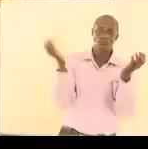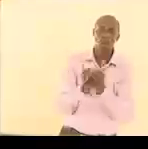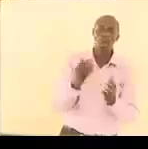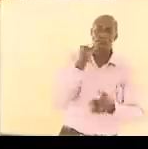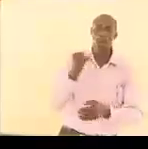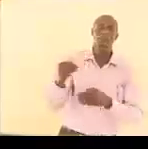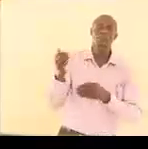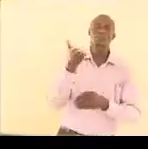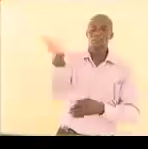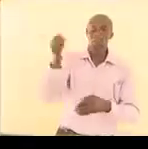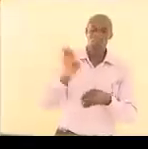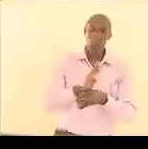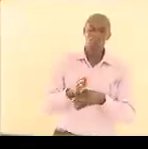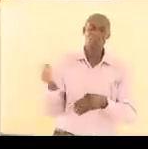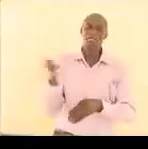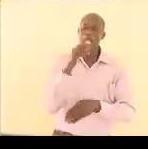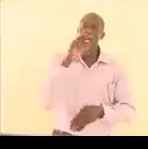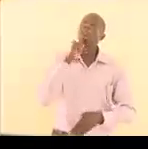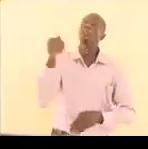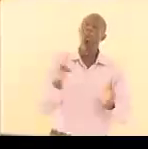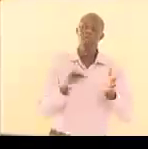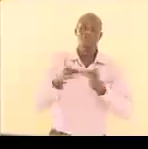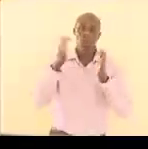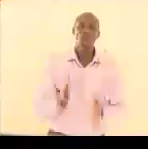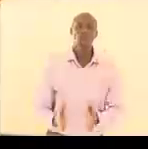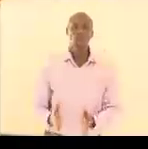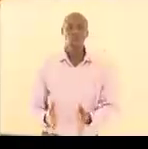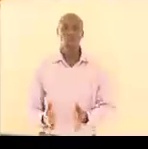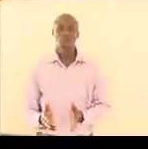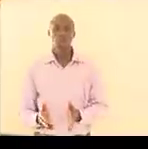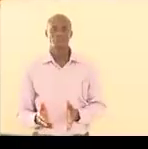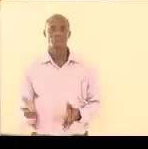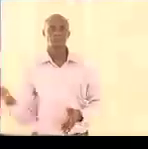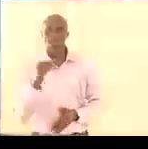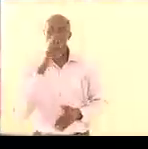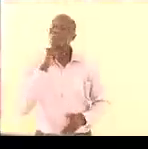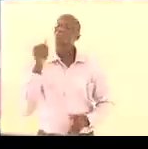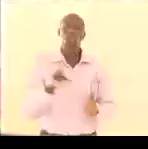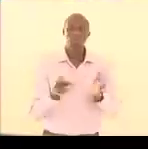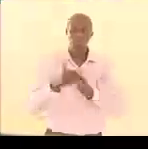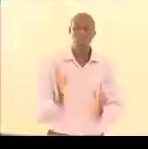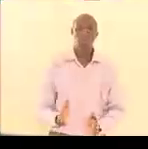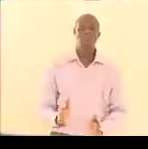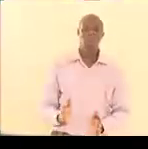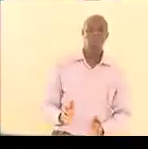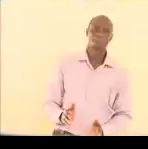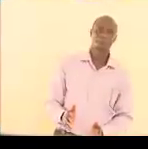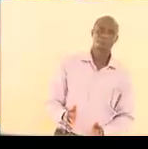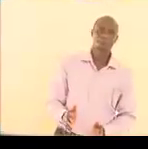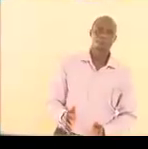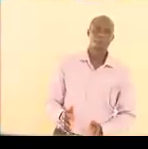community concerns them. Those are not Christians. What did I say? They are not Christians.